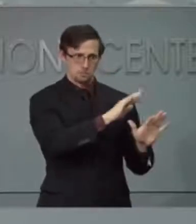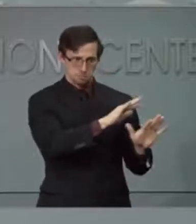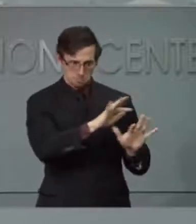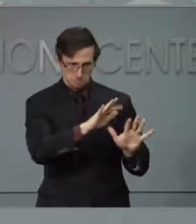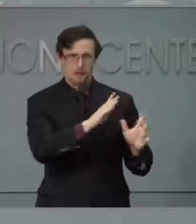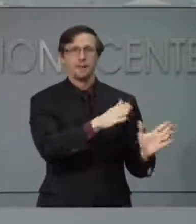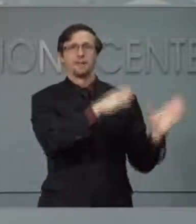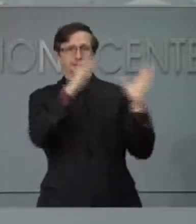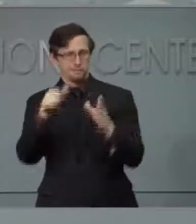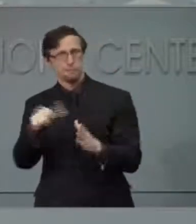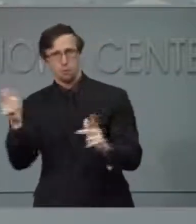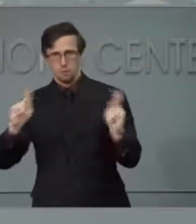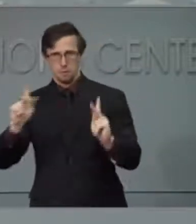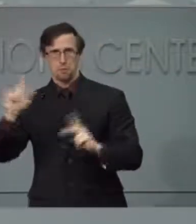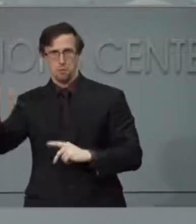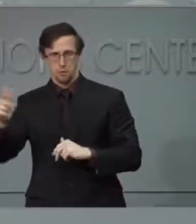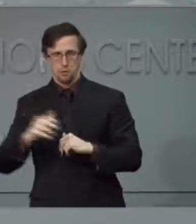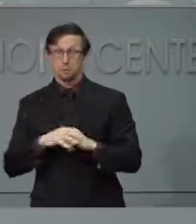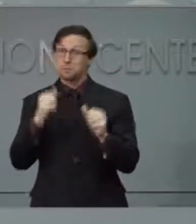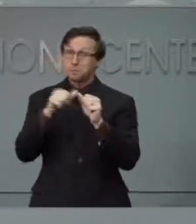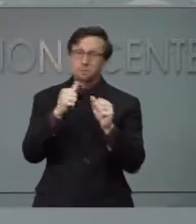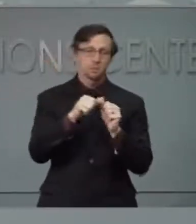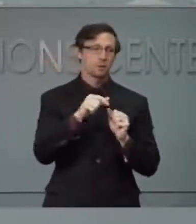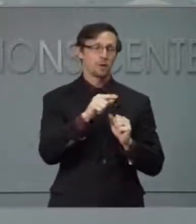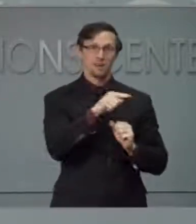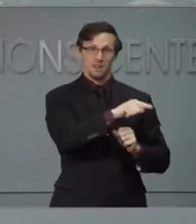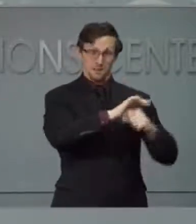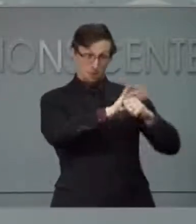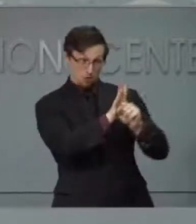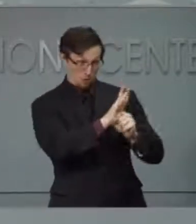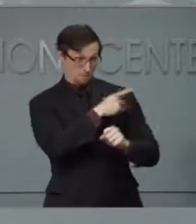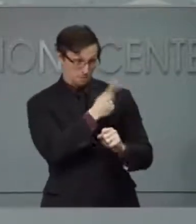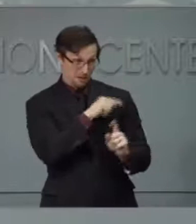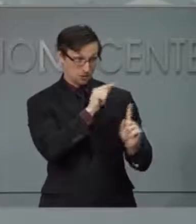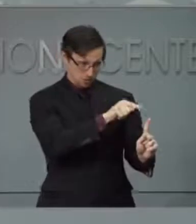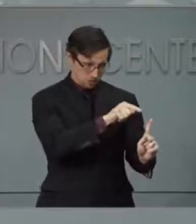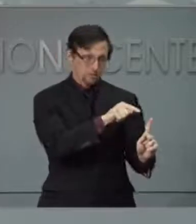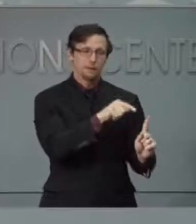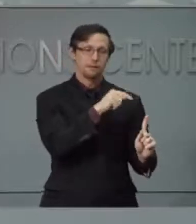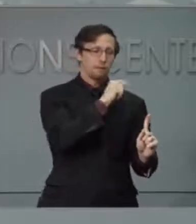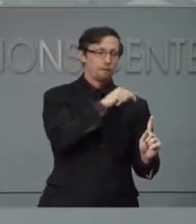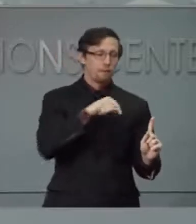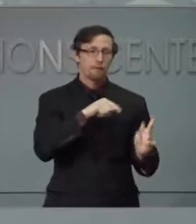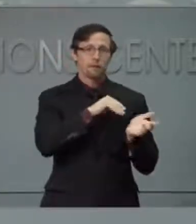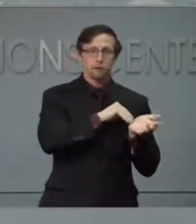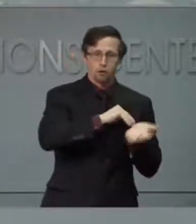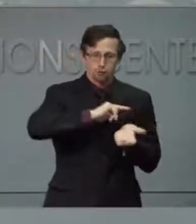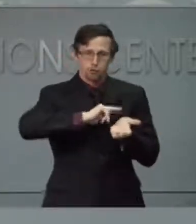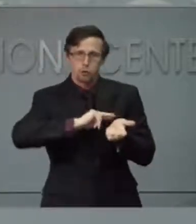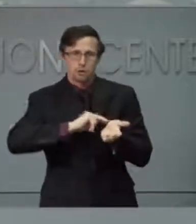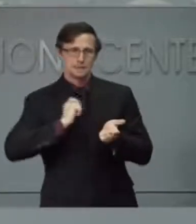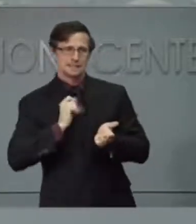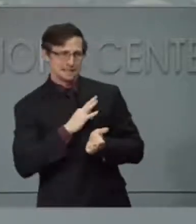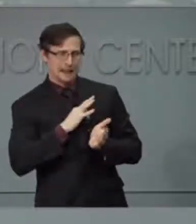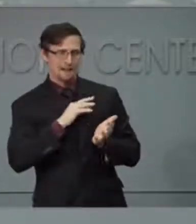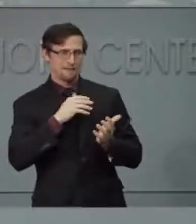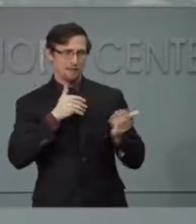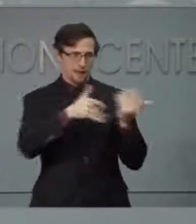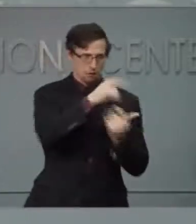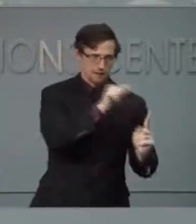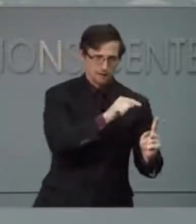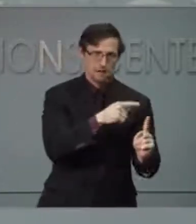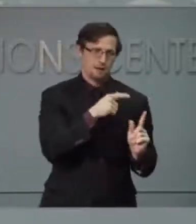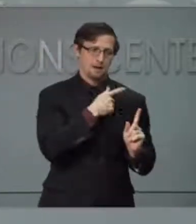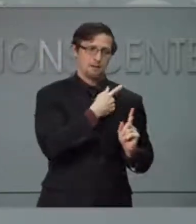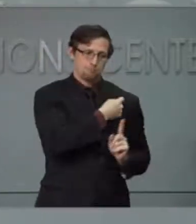COVID-19. Again, those who are caring for or cleaning the areas used by patients with COVID-19. We at the state have been